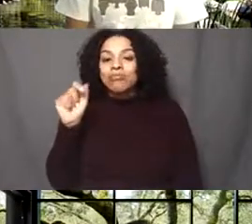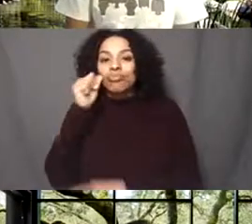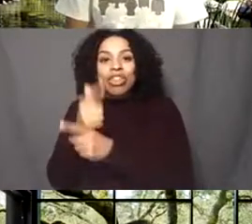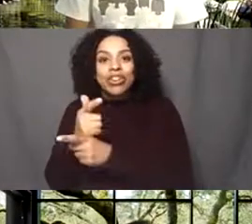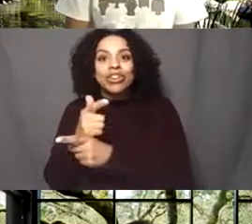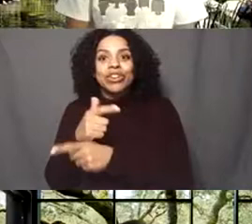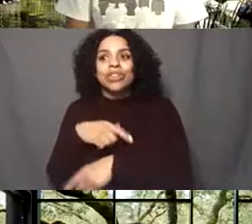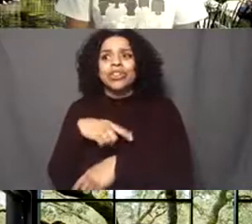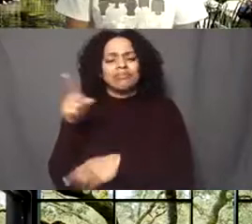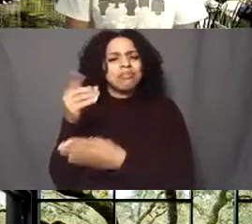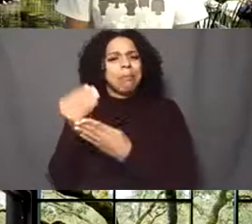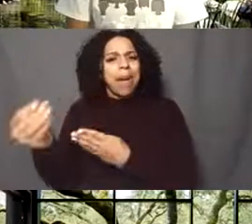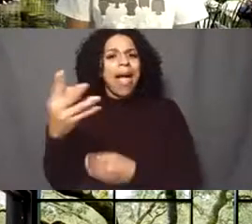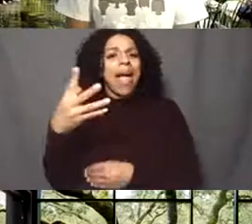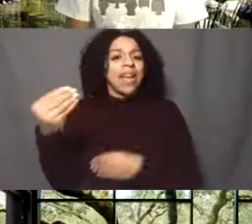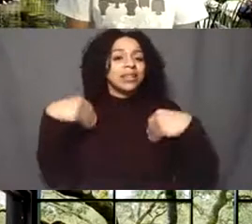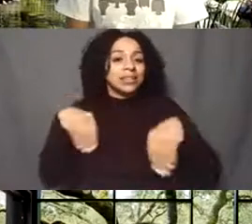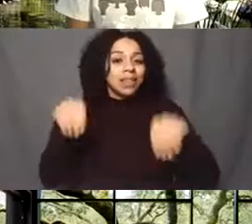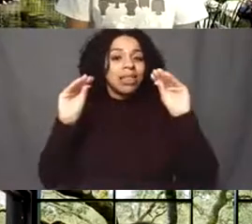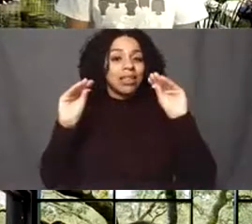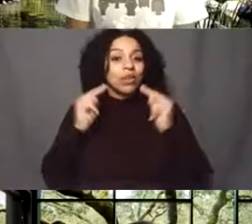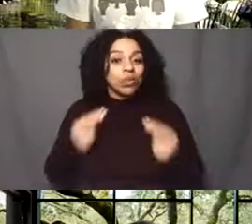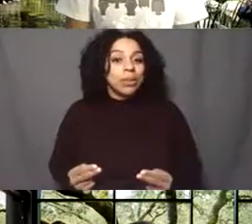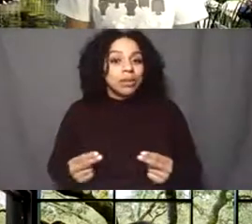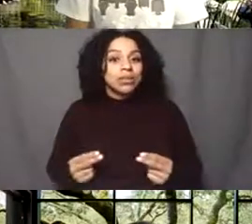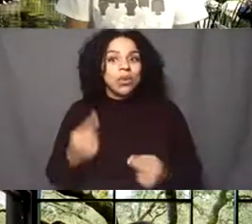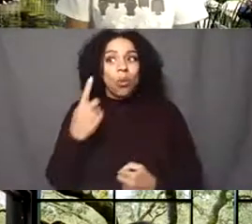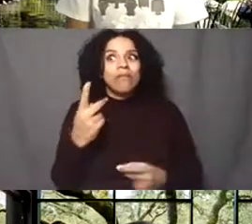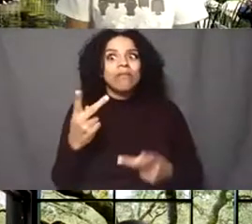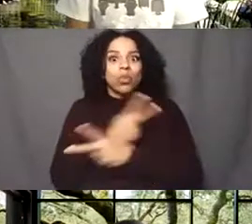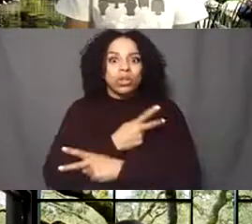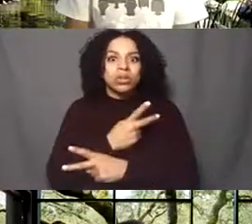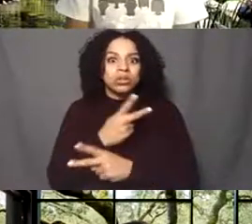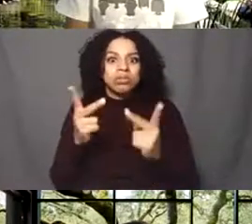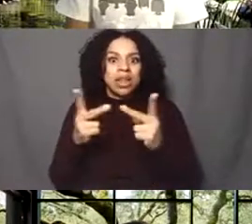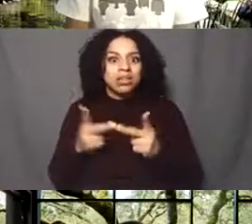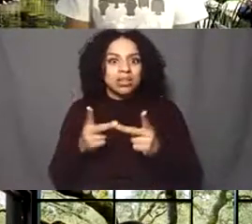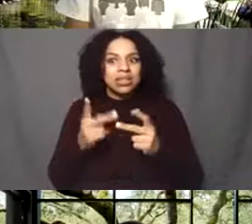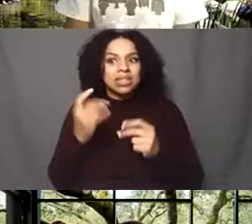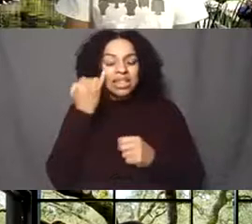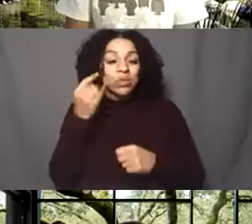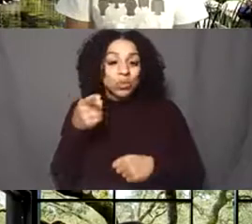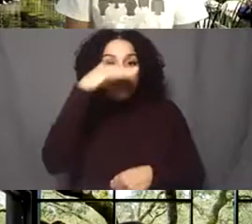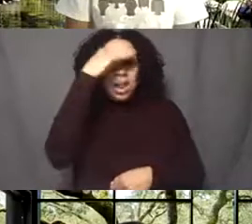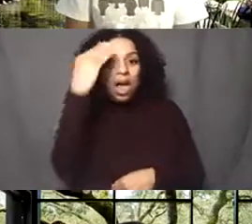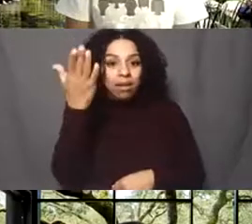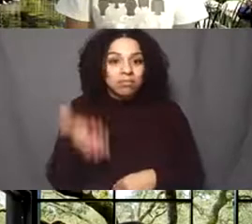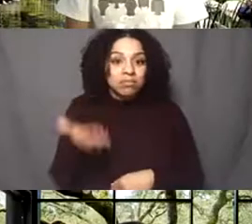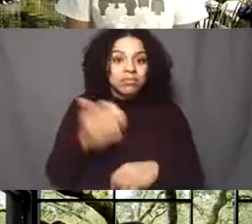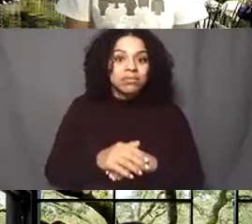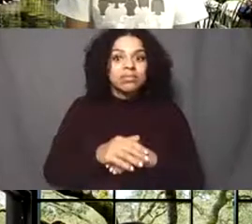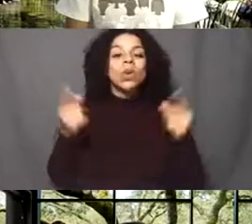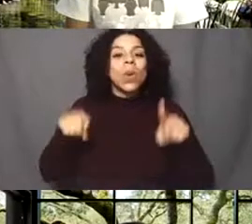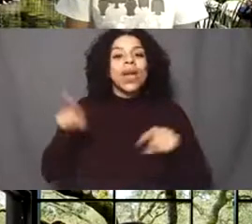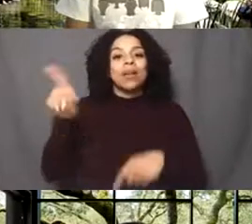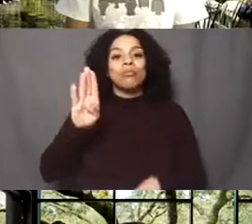the worst places in America to be Black, and that's saying a lot. And when he got the permit to do his museum, he didn't tell them it was a